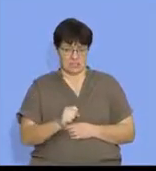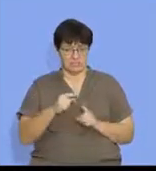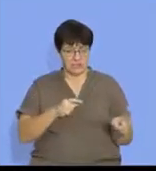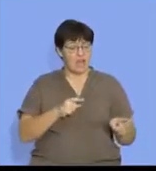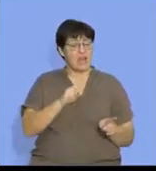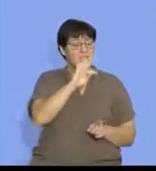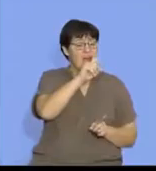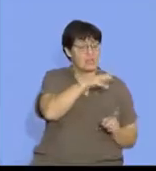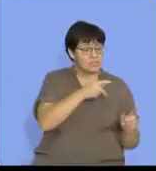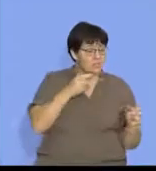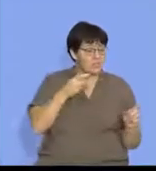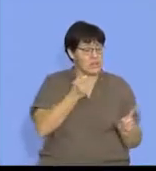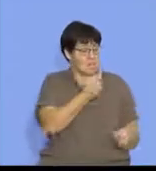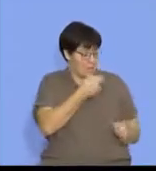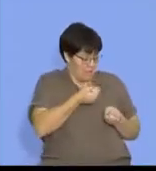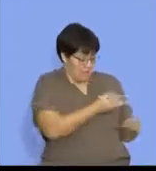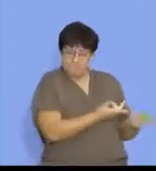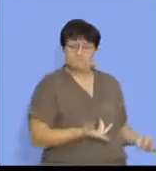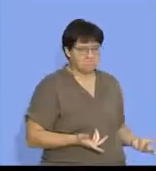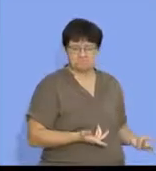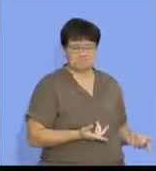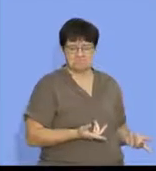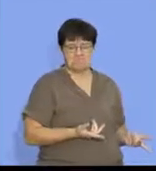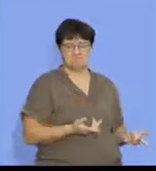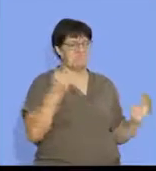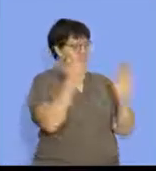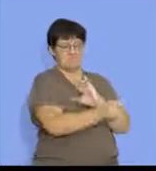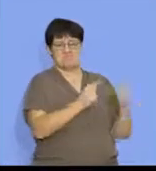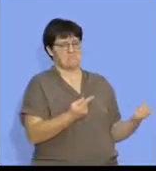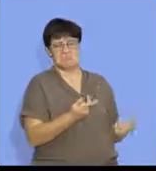no. Right, so no.